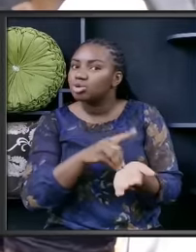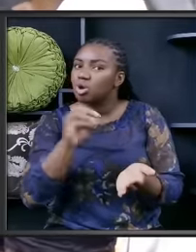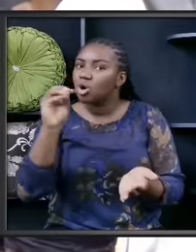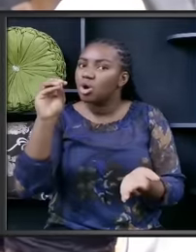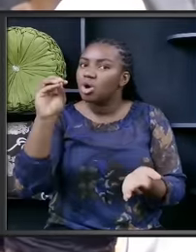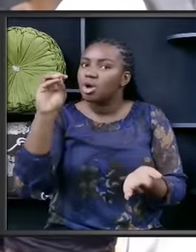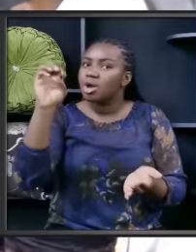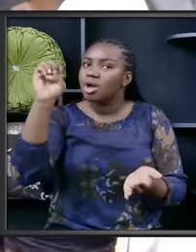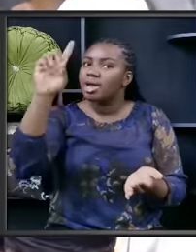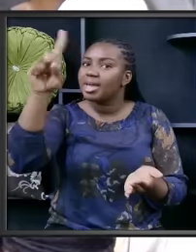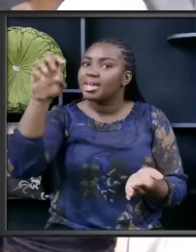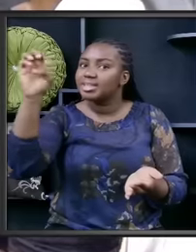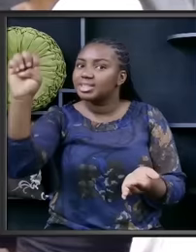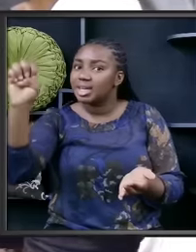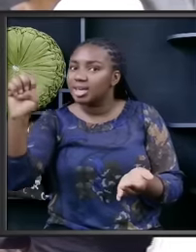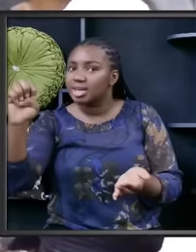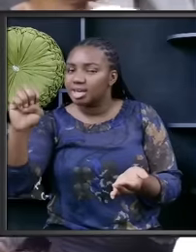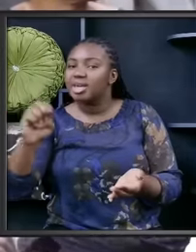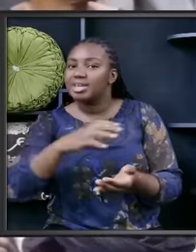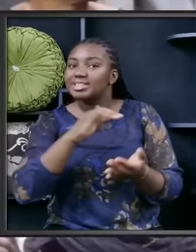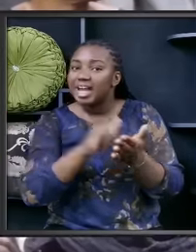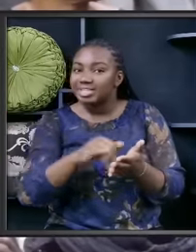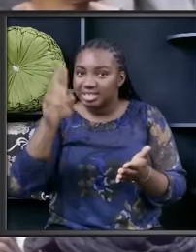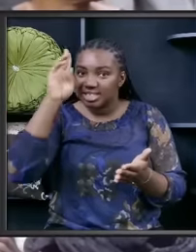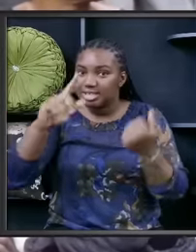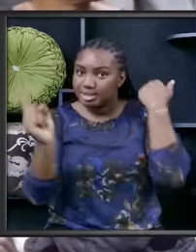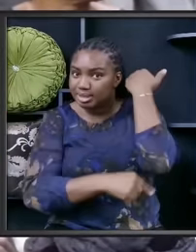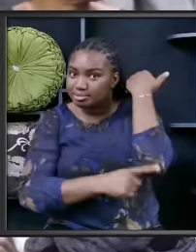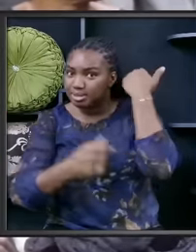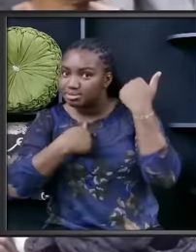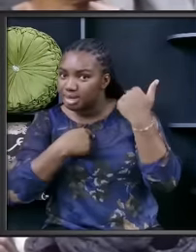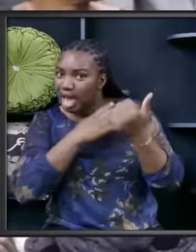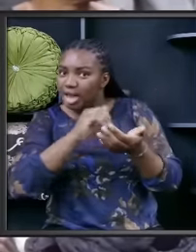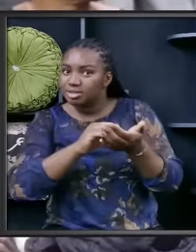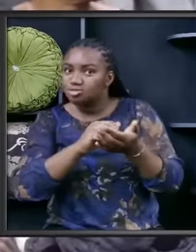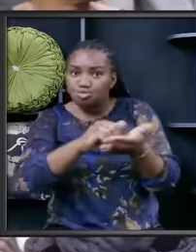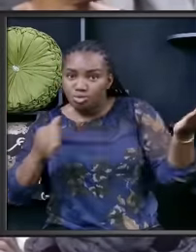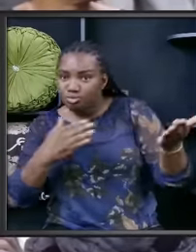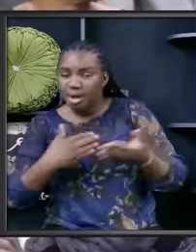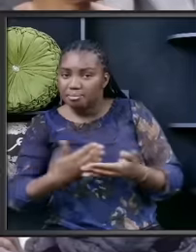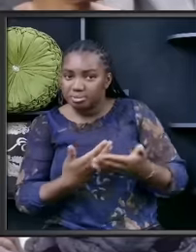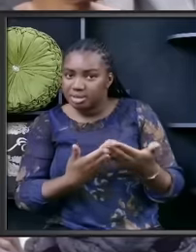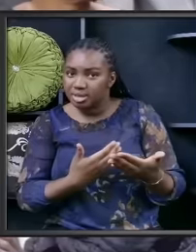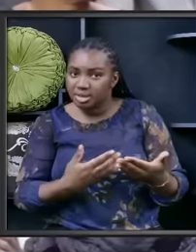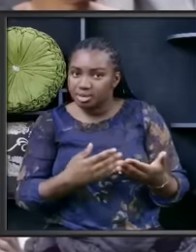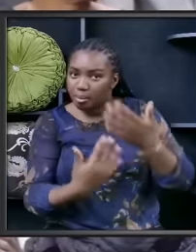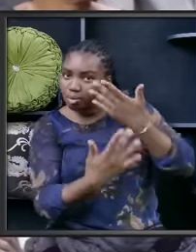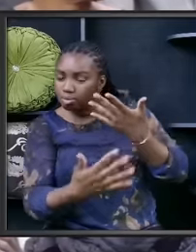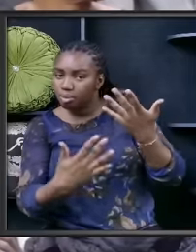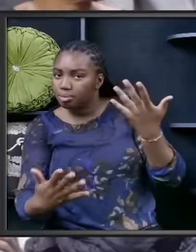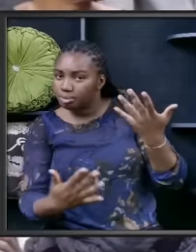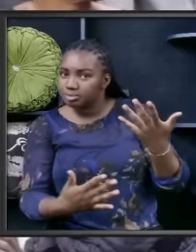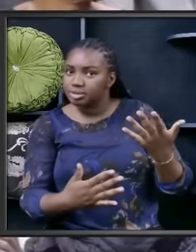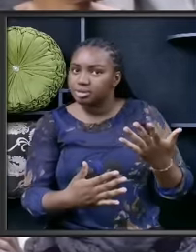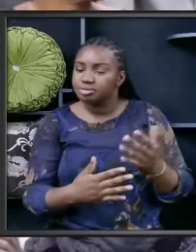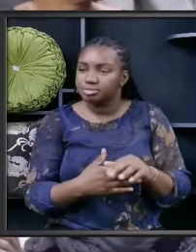Where he beat me, remove my baby from my womb. Where I did hospital, then they wash my womb. Then they call him, because they call him, he there for road to airport.